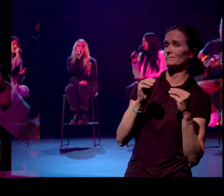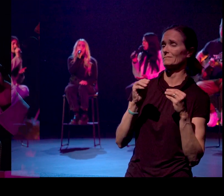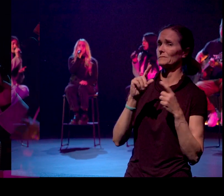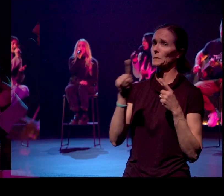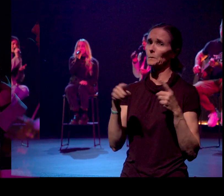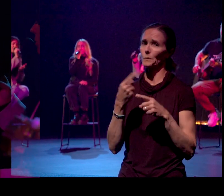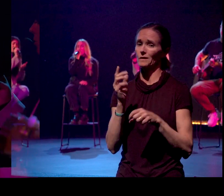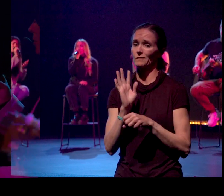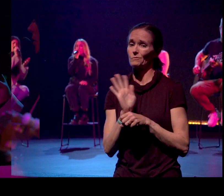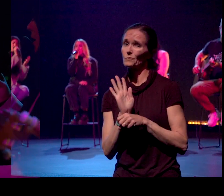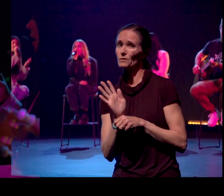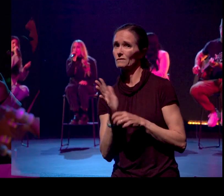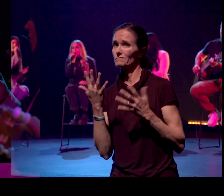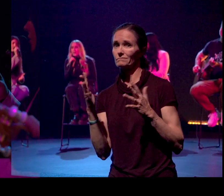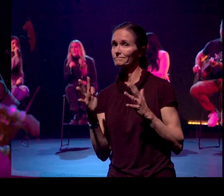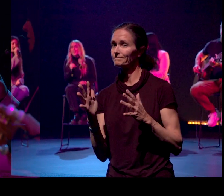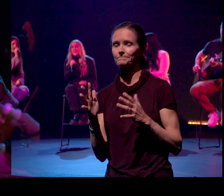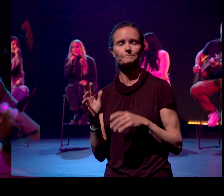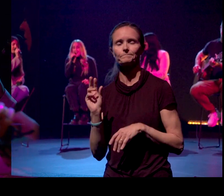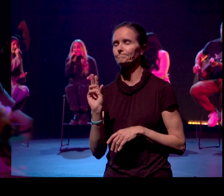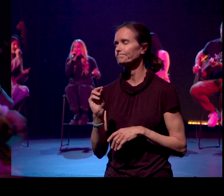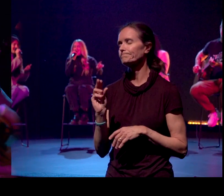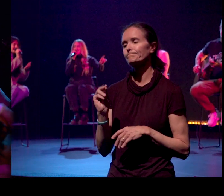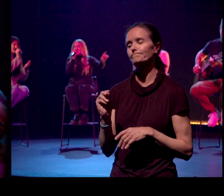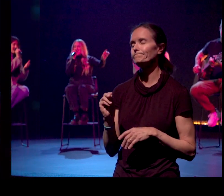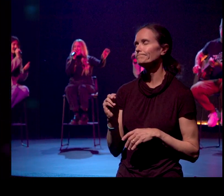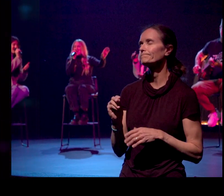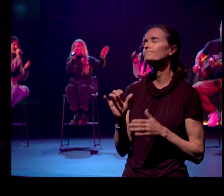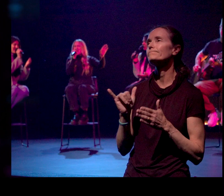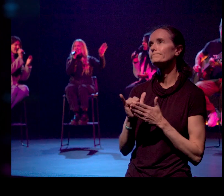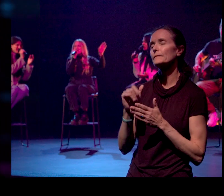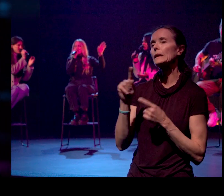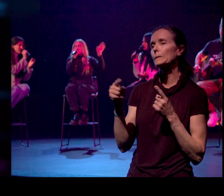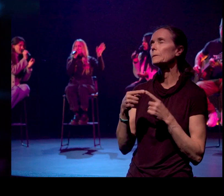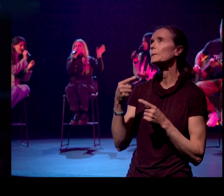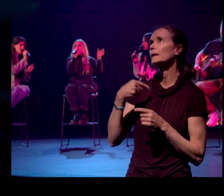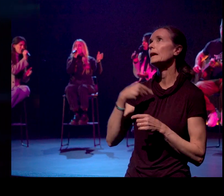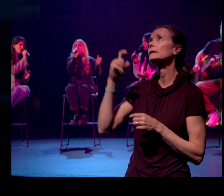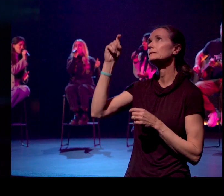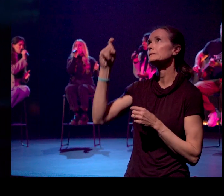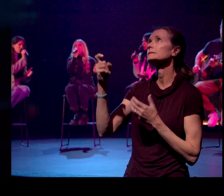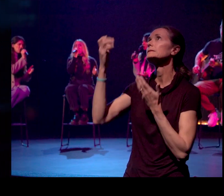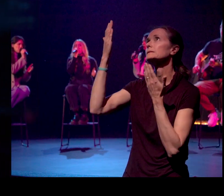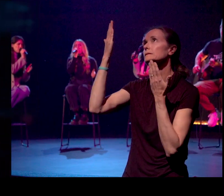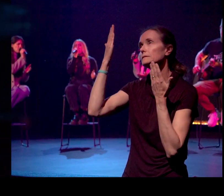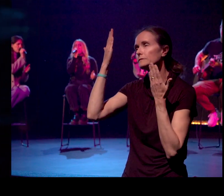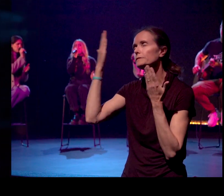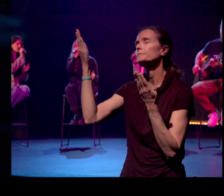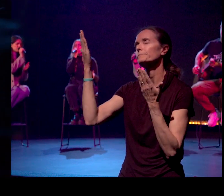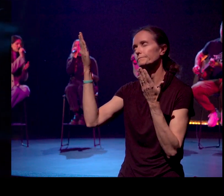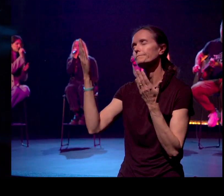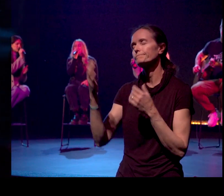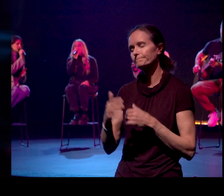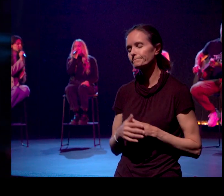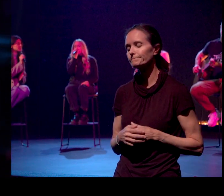Hollywood, you don't walk out when it's over. That's when I need you the